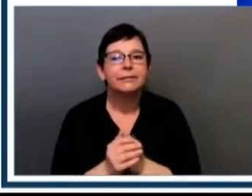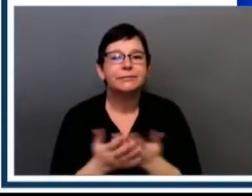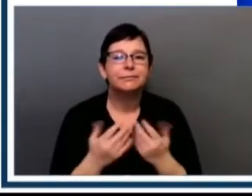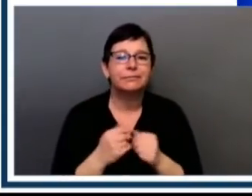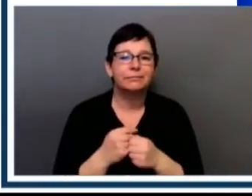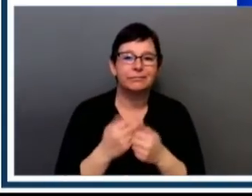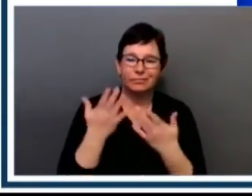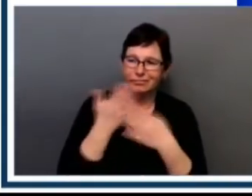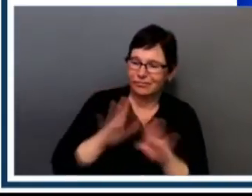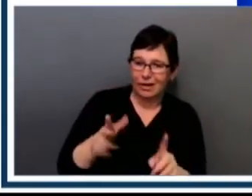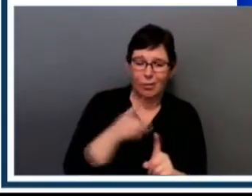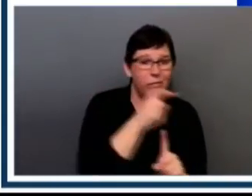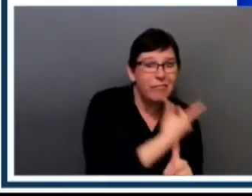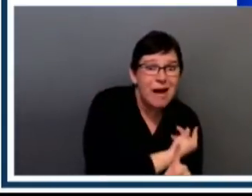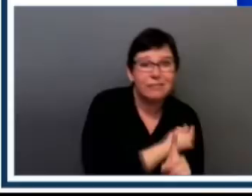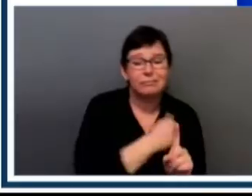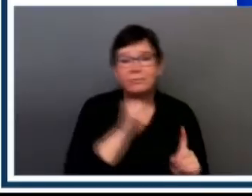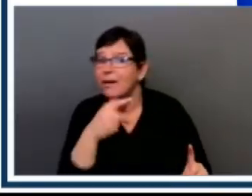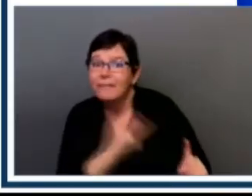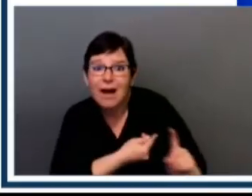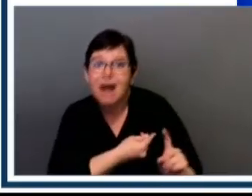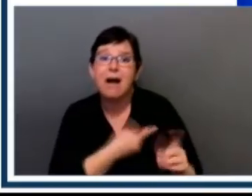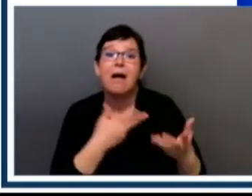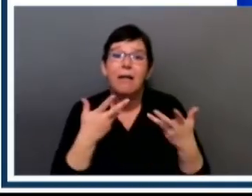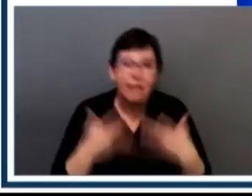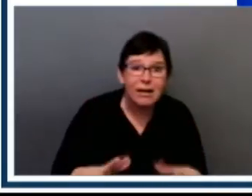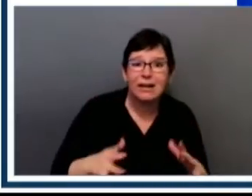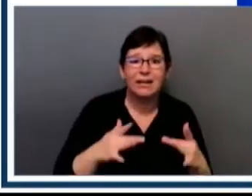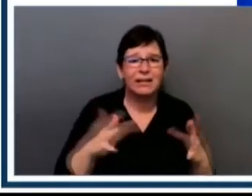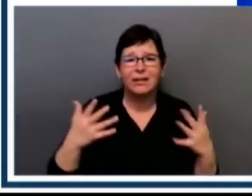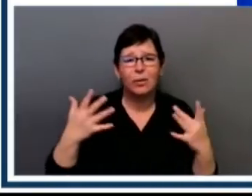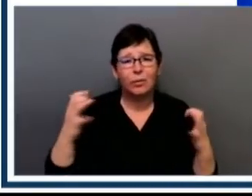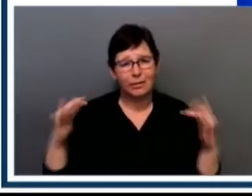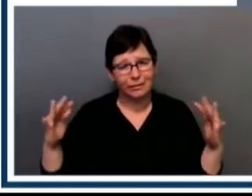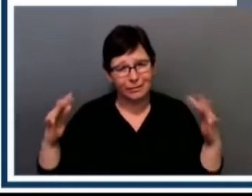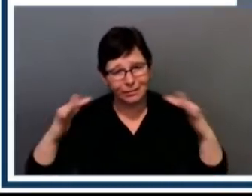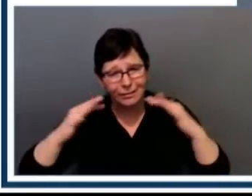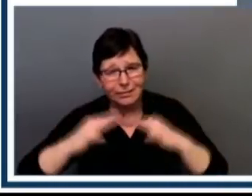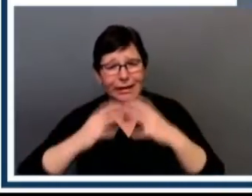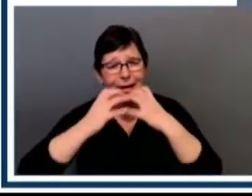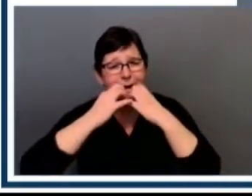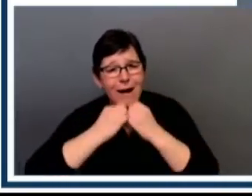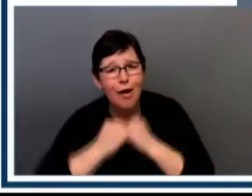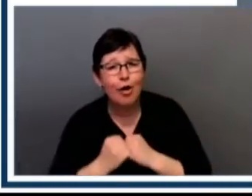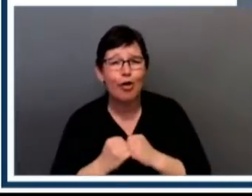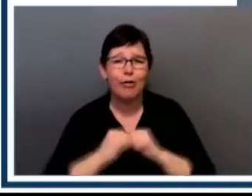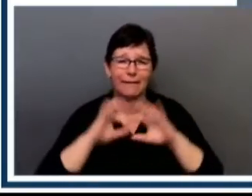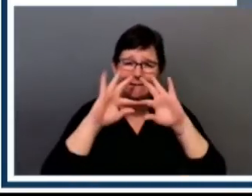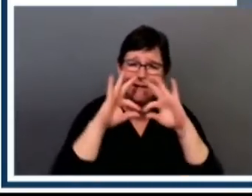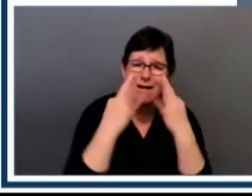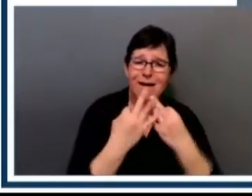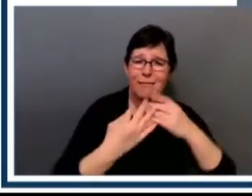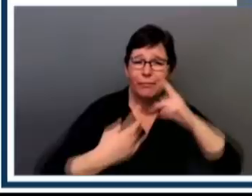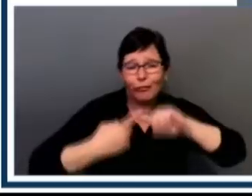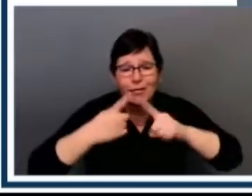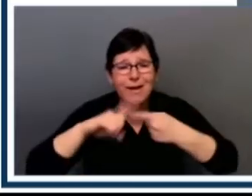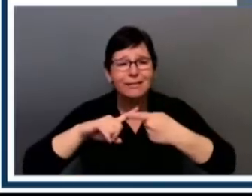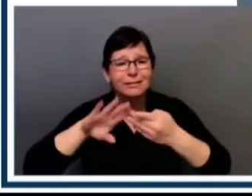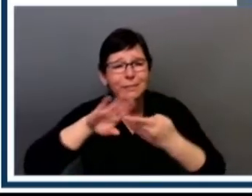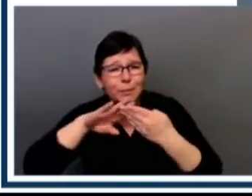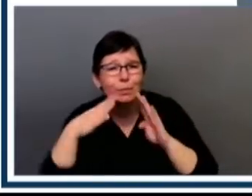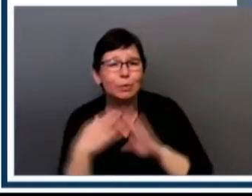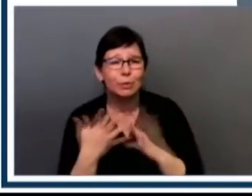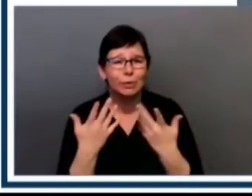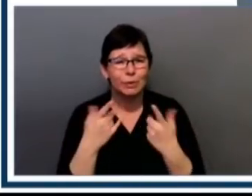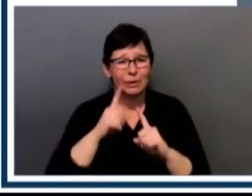at the core of every Nova Scotian. So I have great confidence in the future of this province. Next, we'll go to Mike Gorman from CBC. Go ahead, Mike.